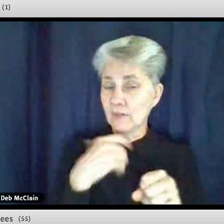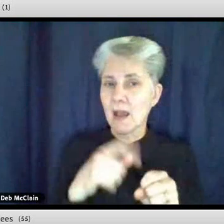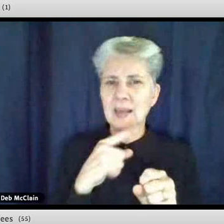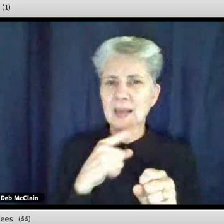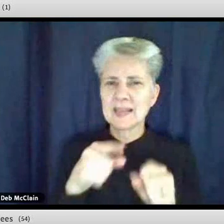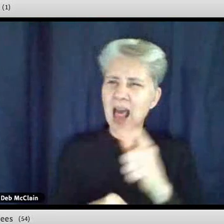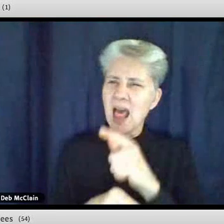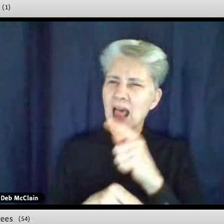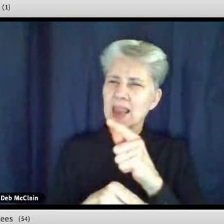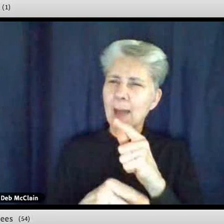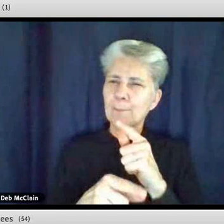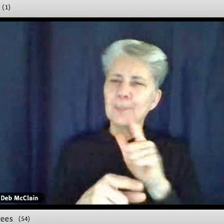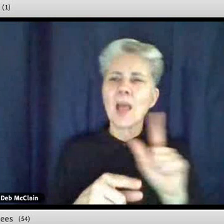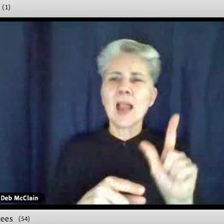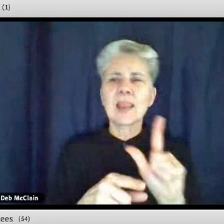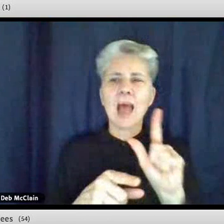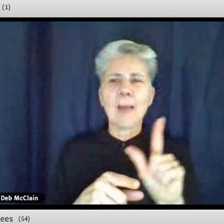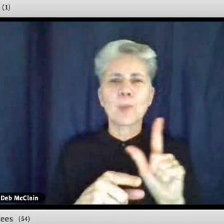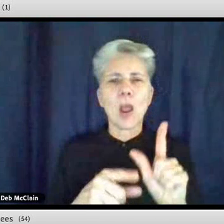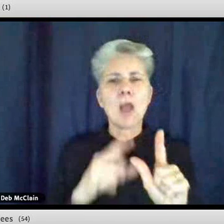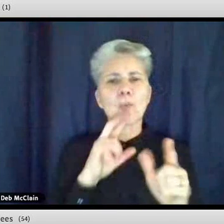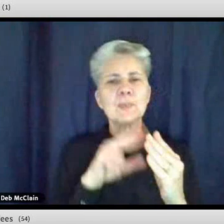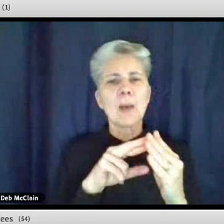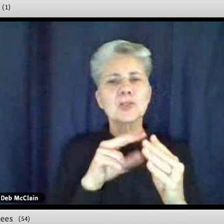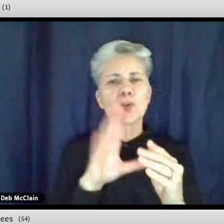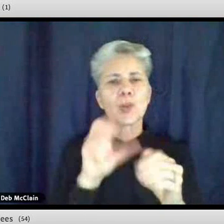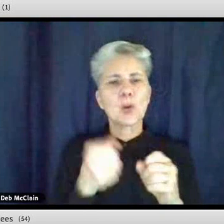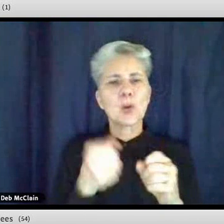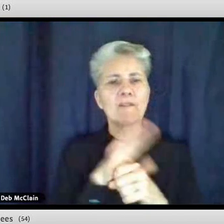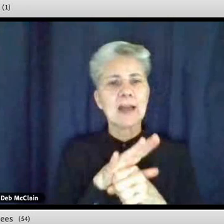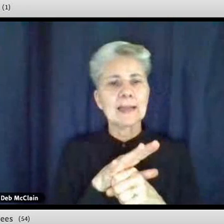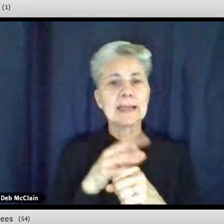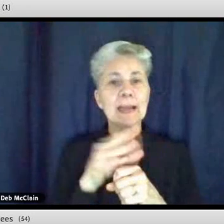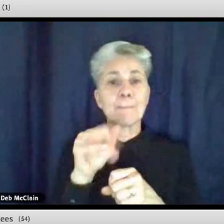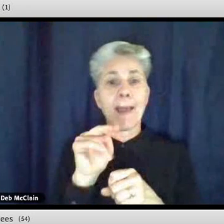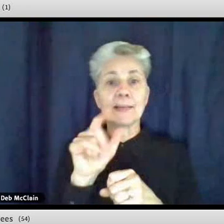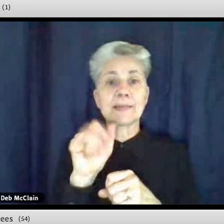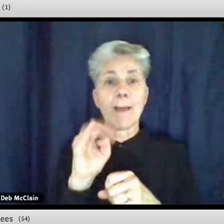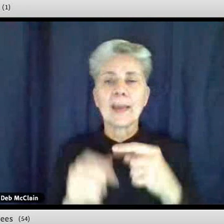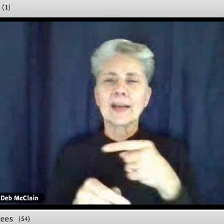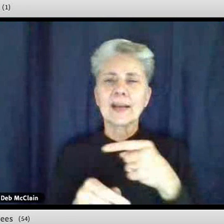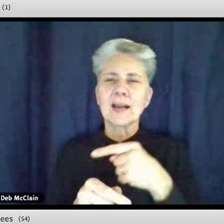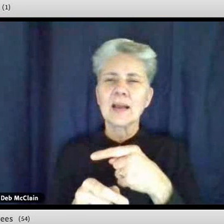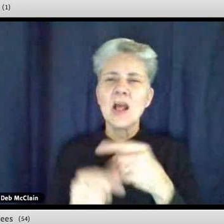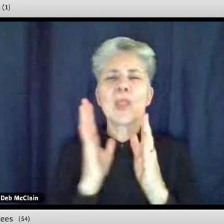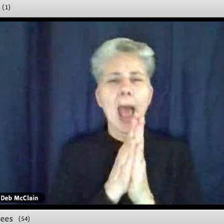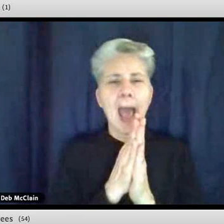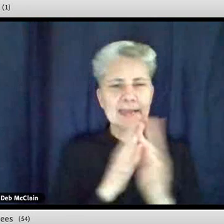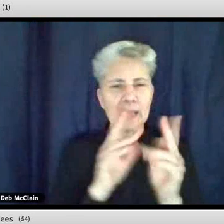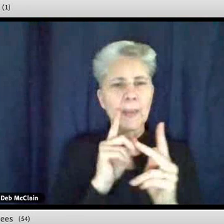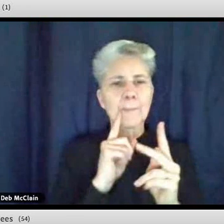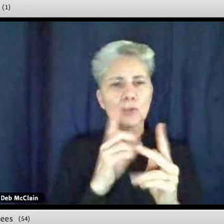became too much for me. But what you could do if you have time is this library responses to the COVID-19 pandemic. They